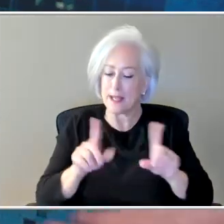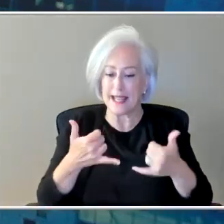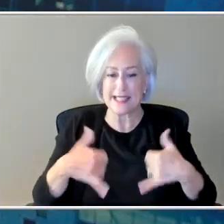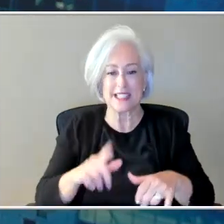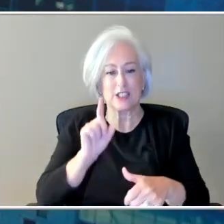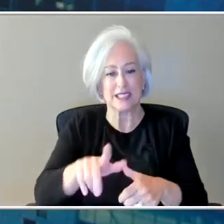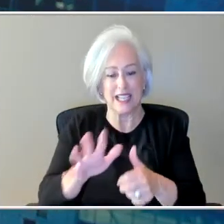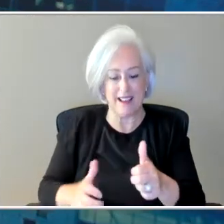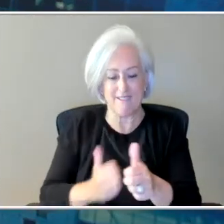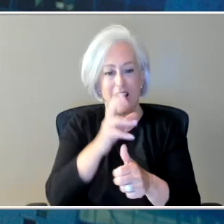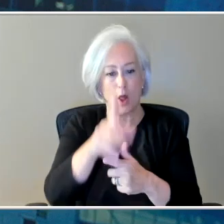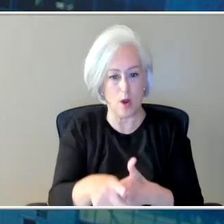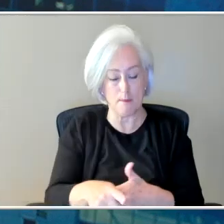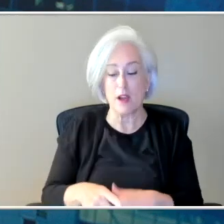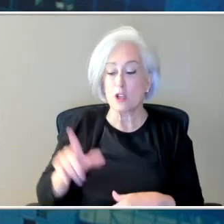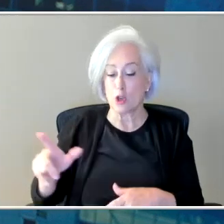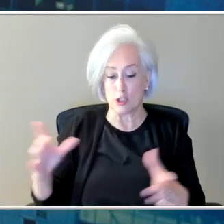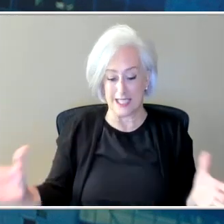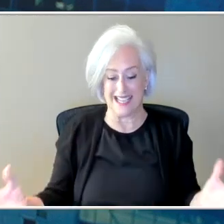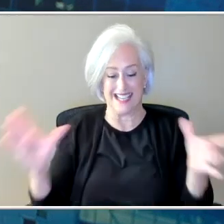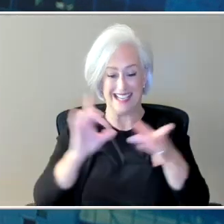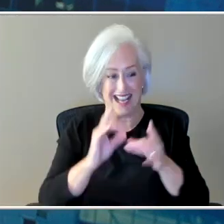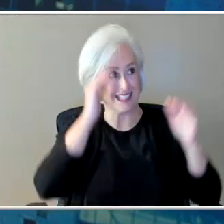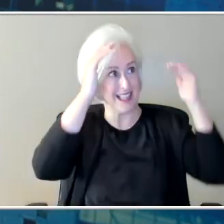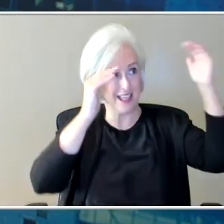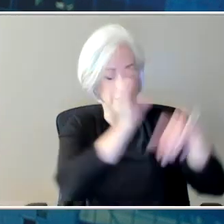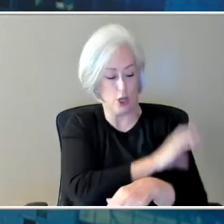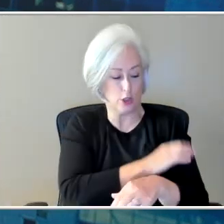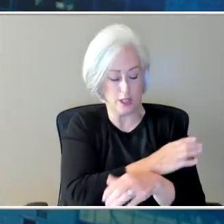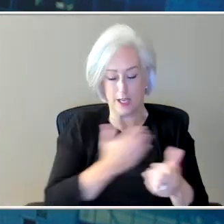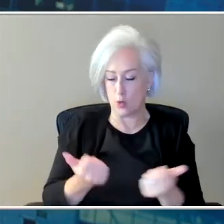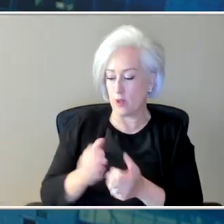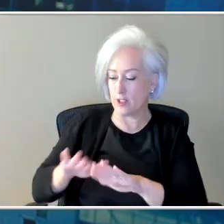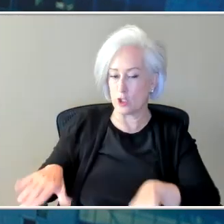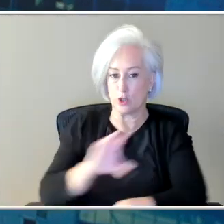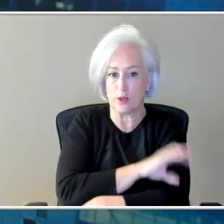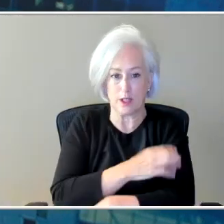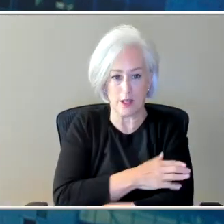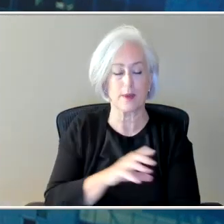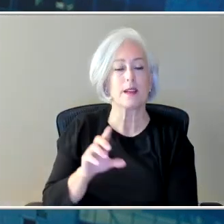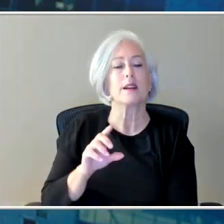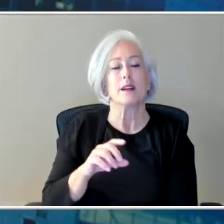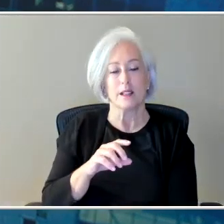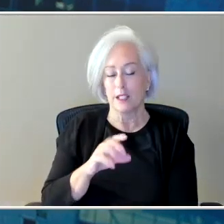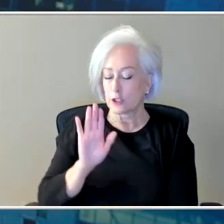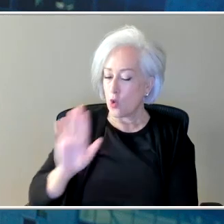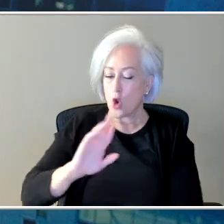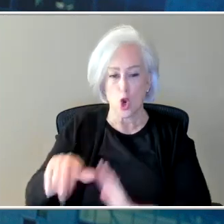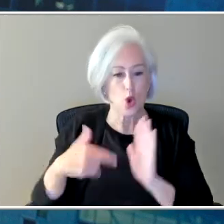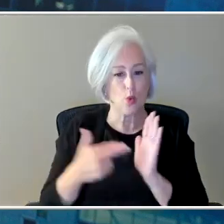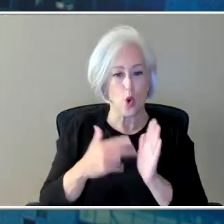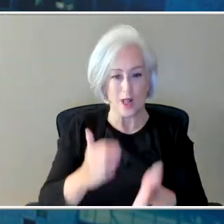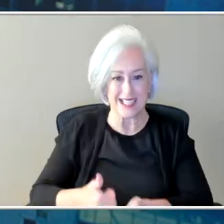adult clinic, survivorship clinic here that Dr. Becky Lowry runs. Yeah. And so her whole role is to help